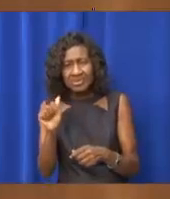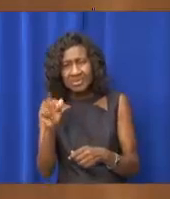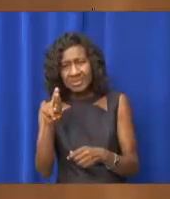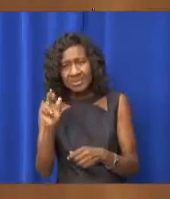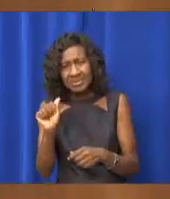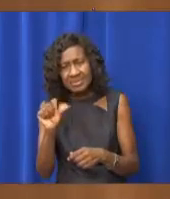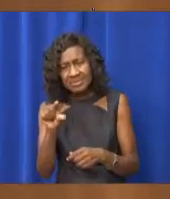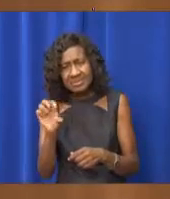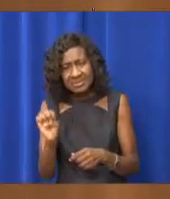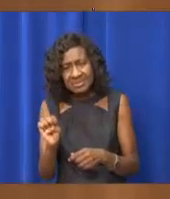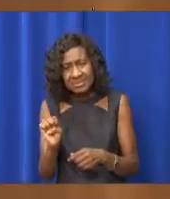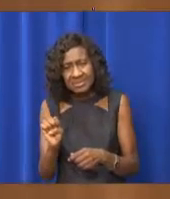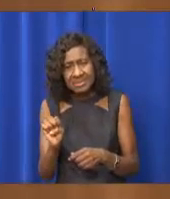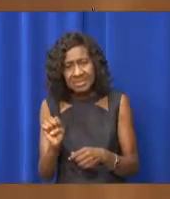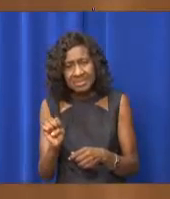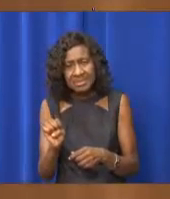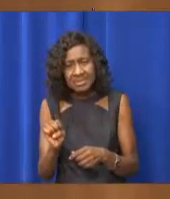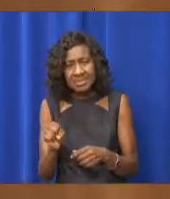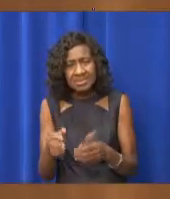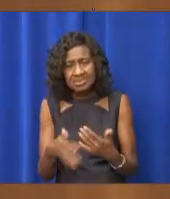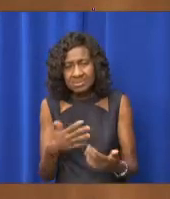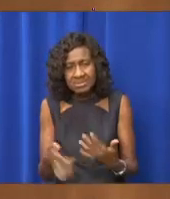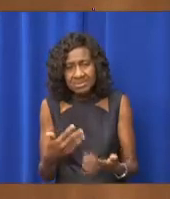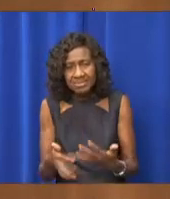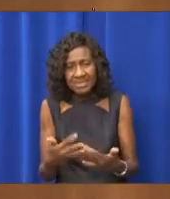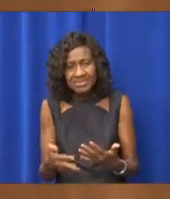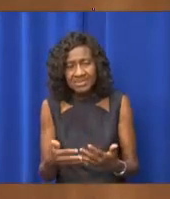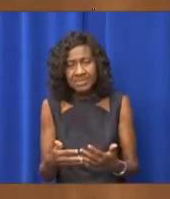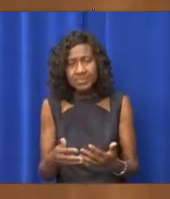to the basics that we've been